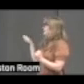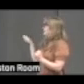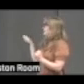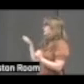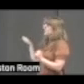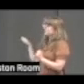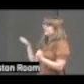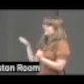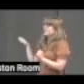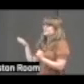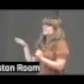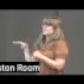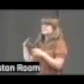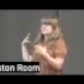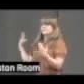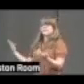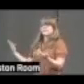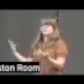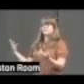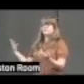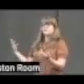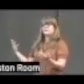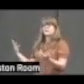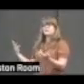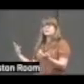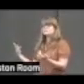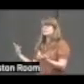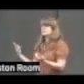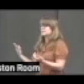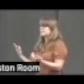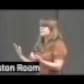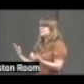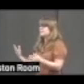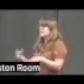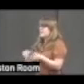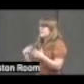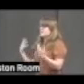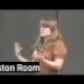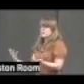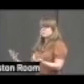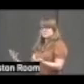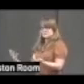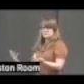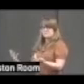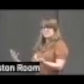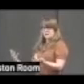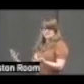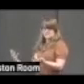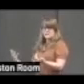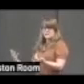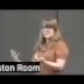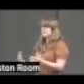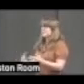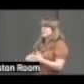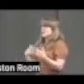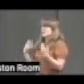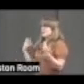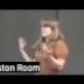of least concern. That means the animals have been evaluated scientifically. Their population is not